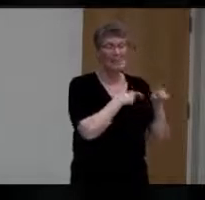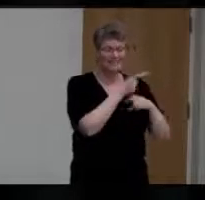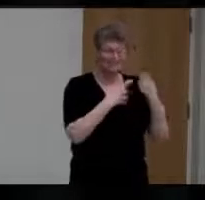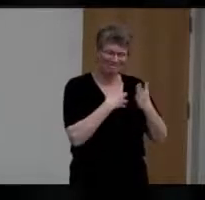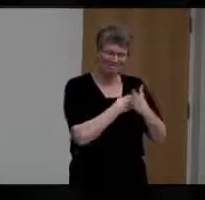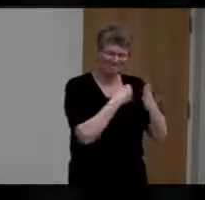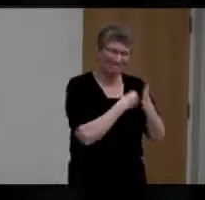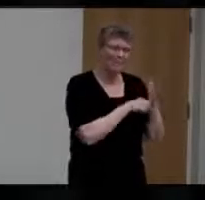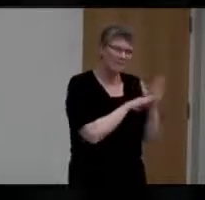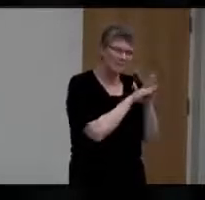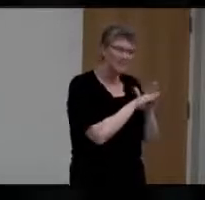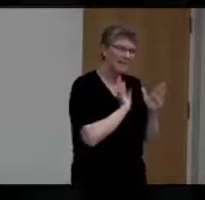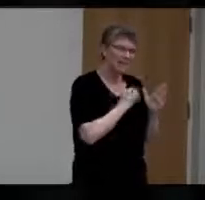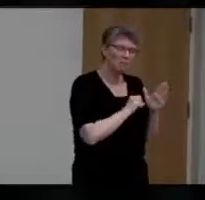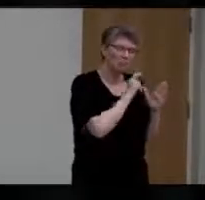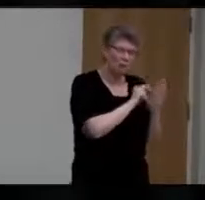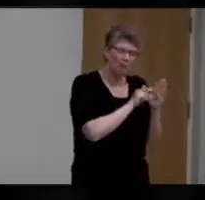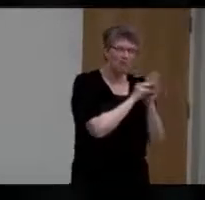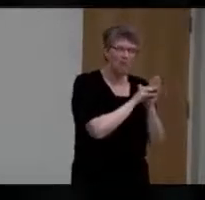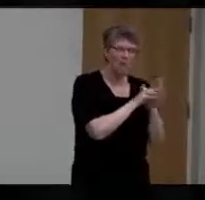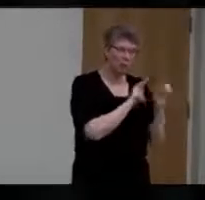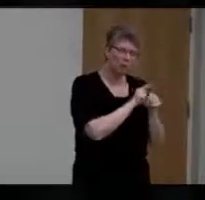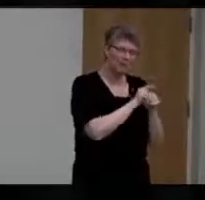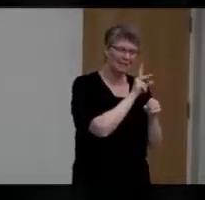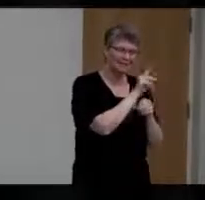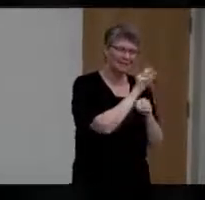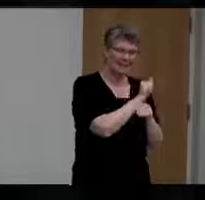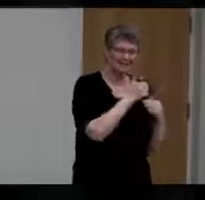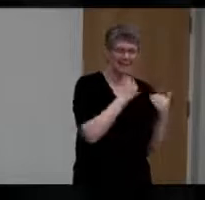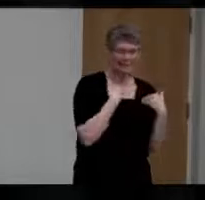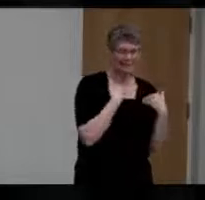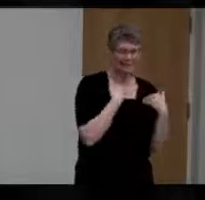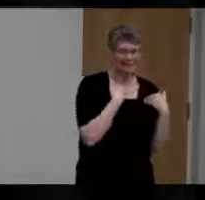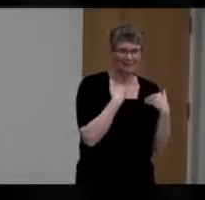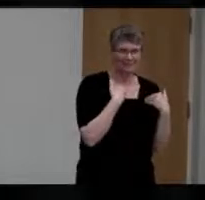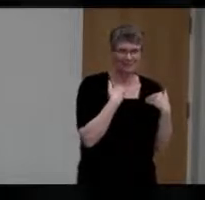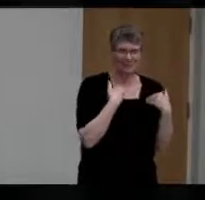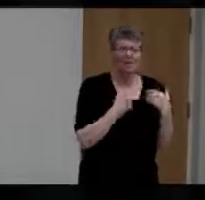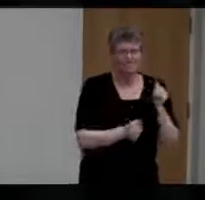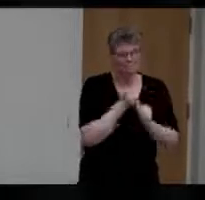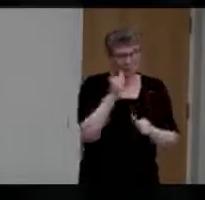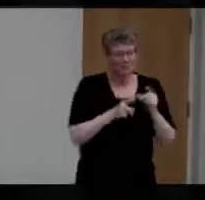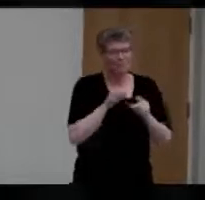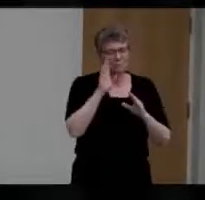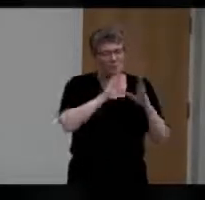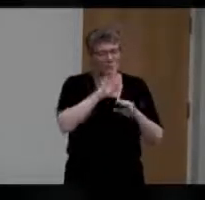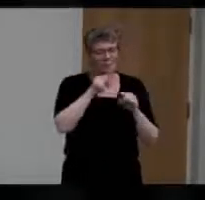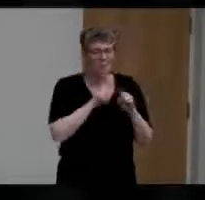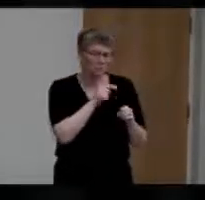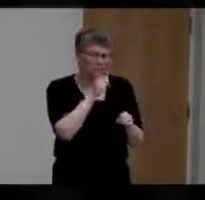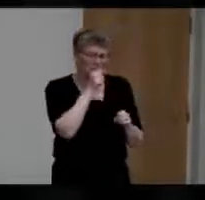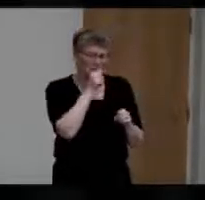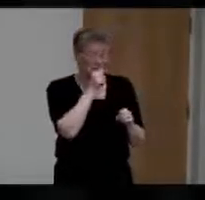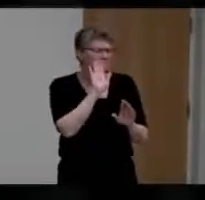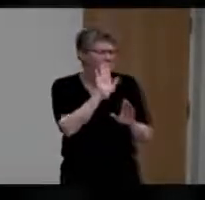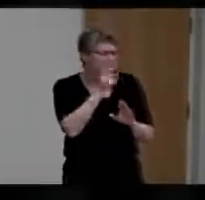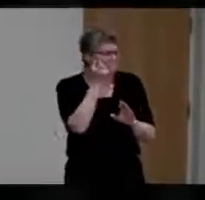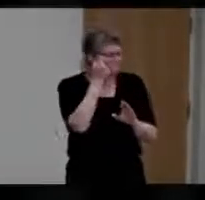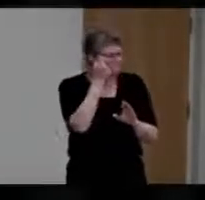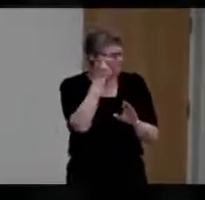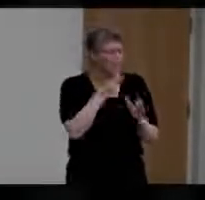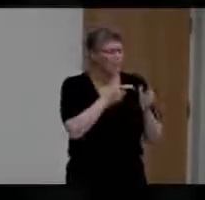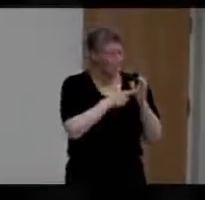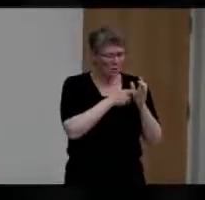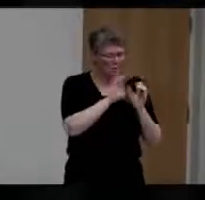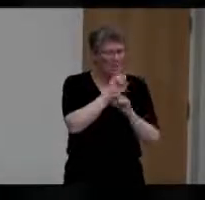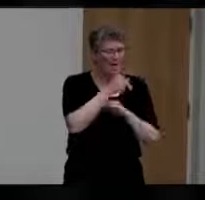this is something you have to think about. Most people worry a lot about the privacy issue, and I get that, and it's important, and we need ethics and we need control. But